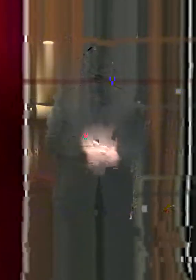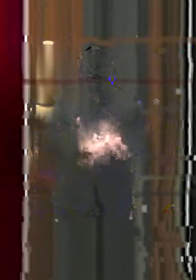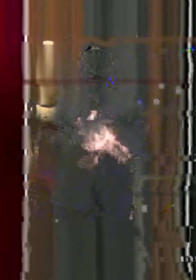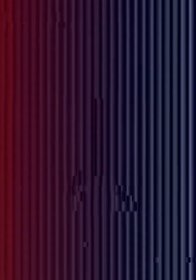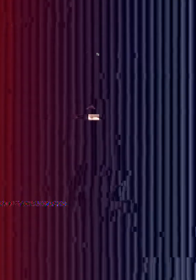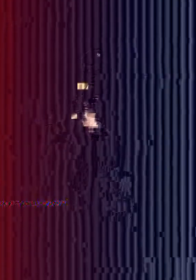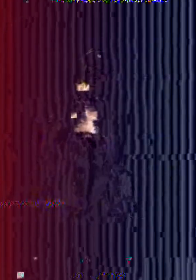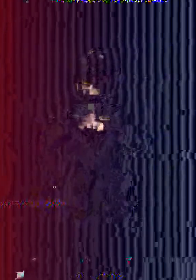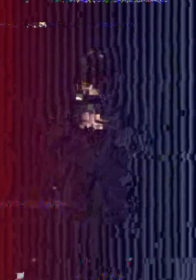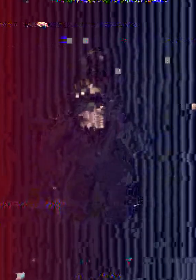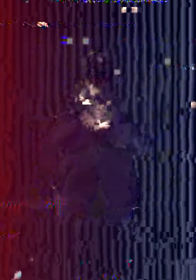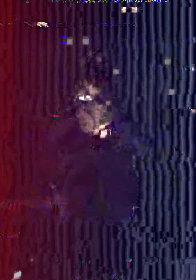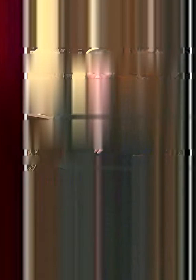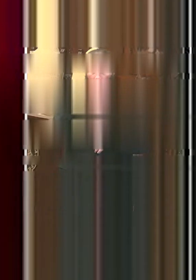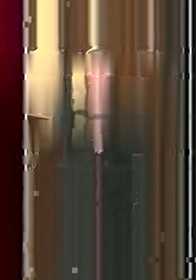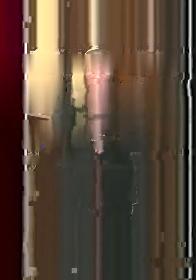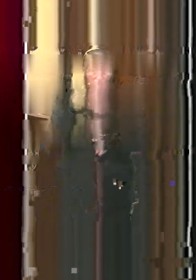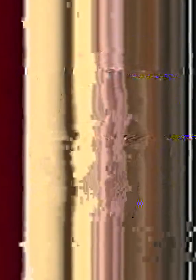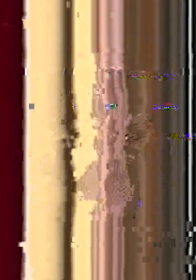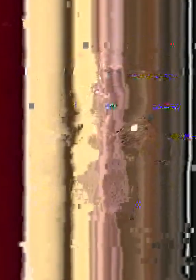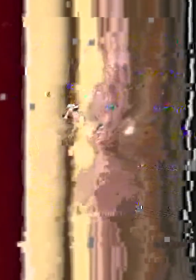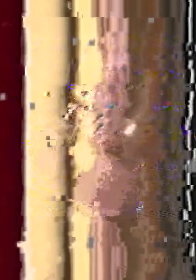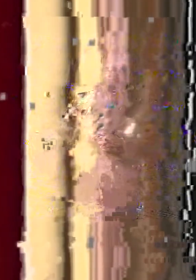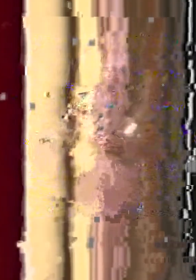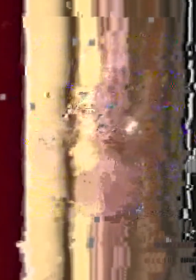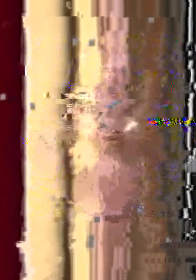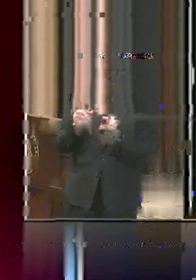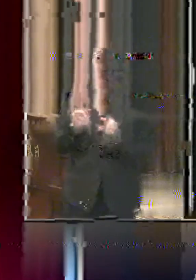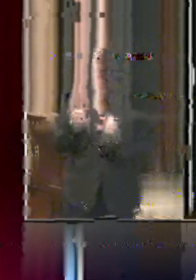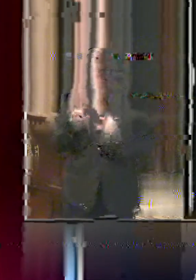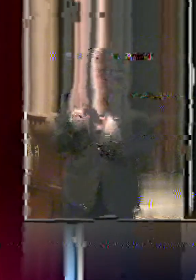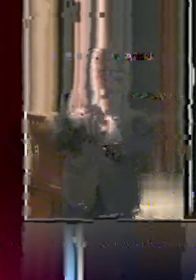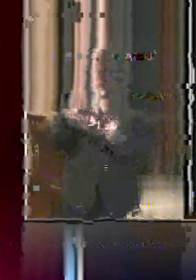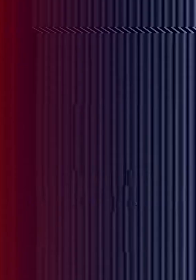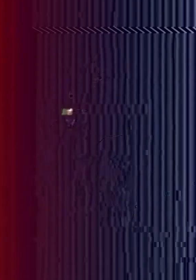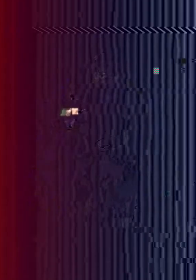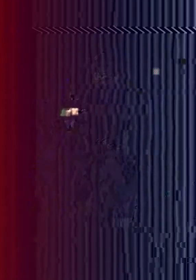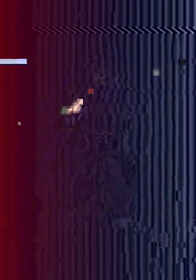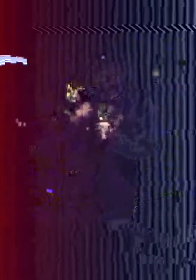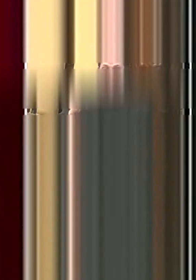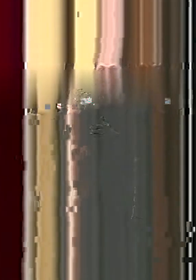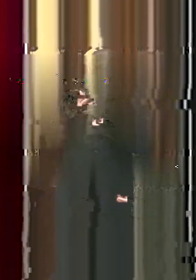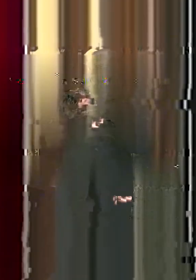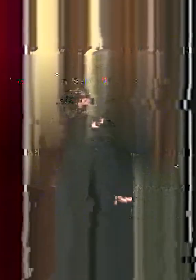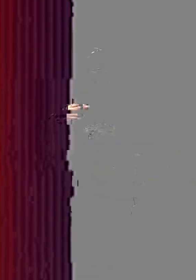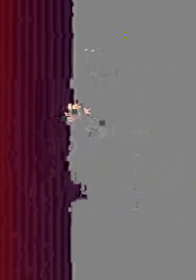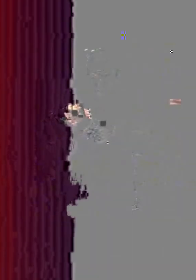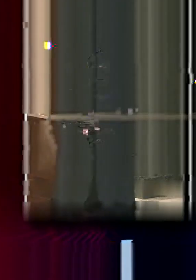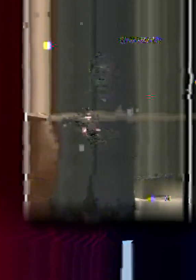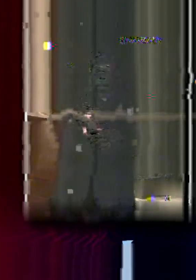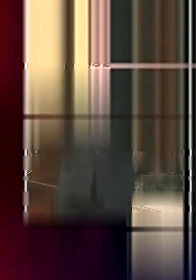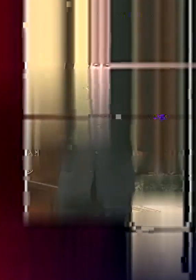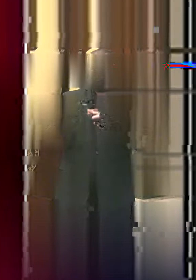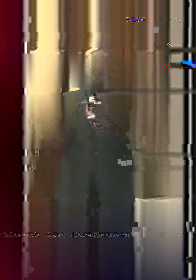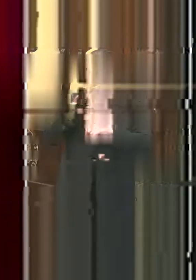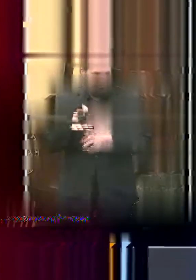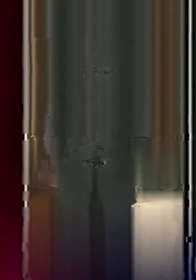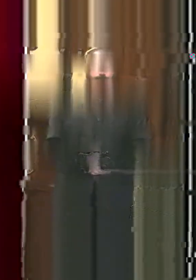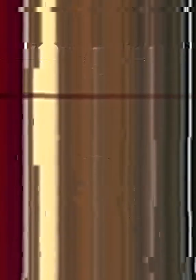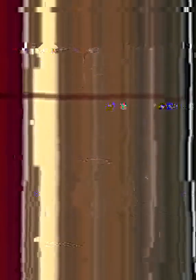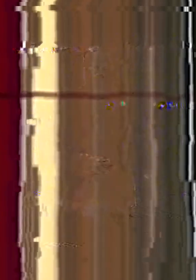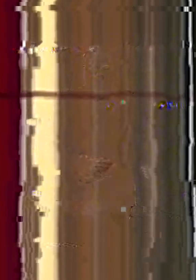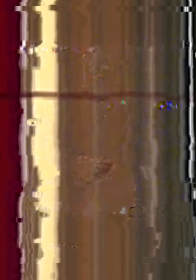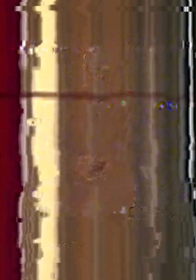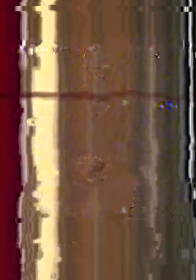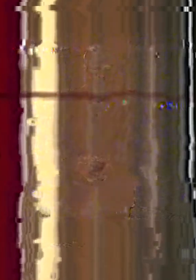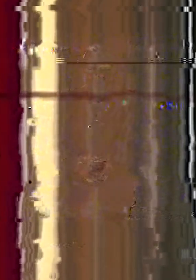of questions if you permit. Please not use participants. Let's call out if you want. Allow the let's